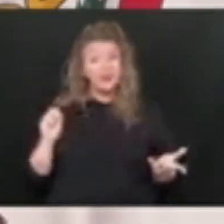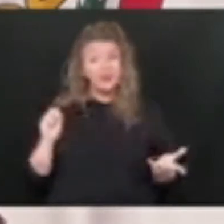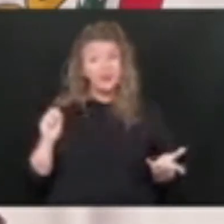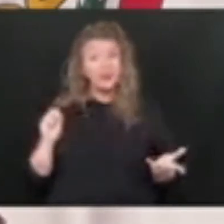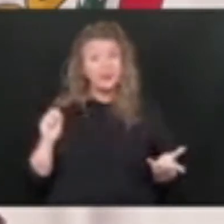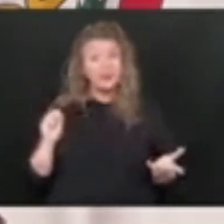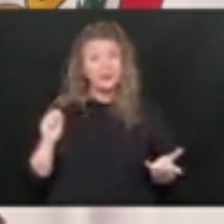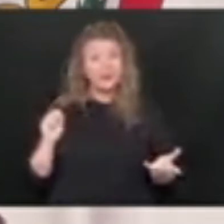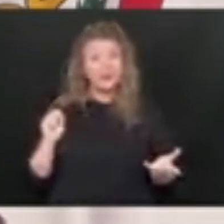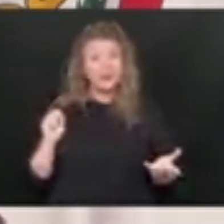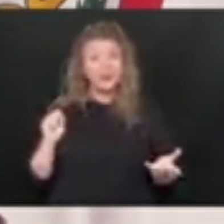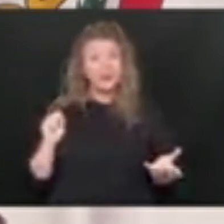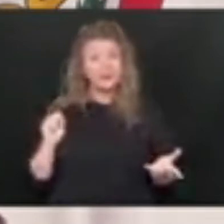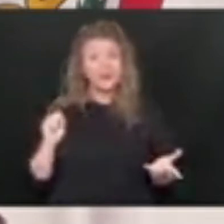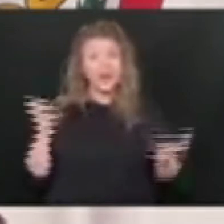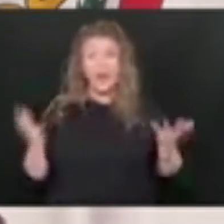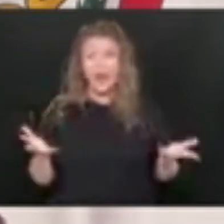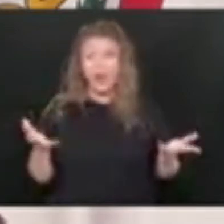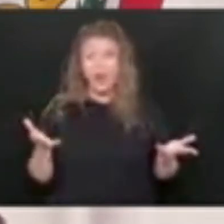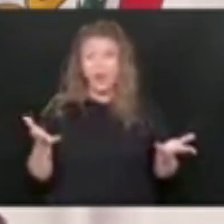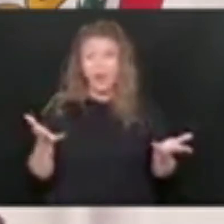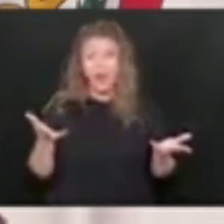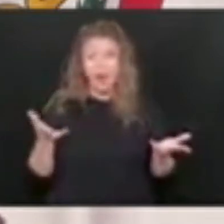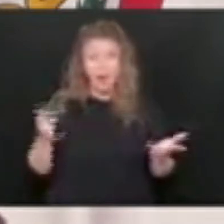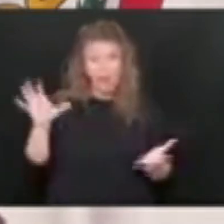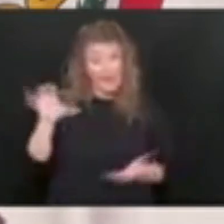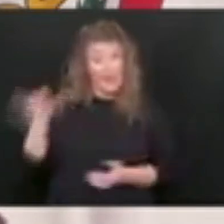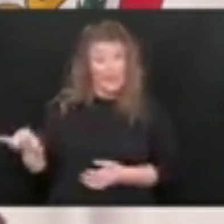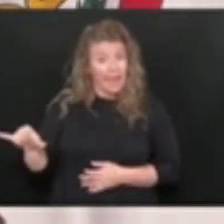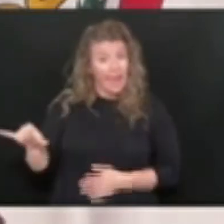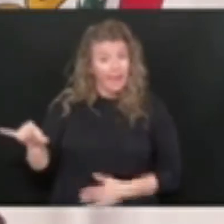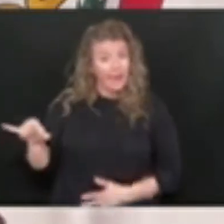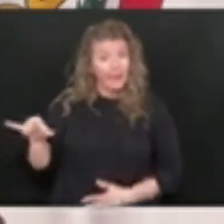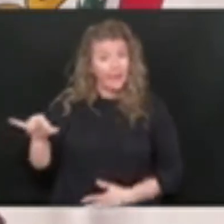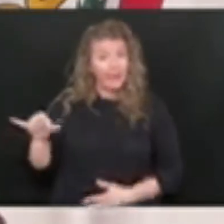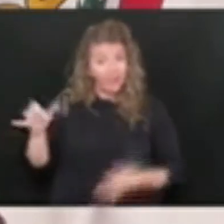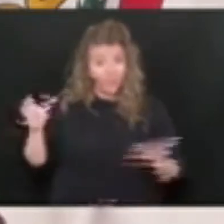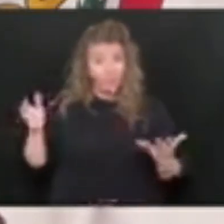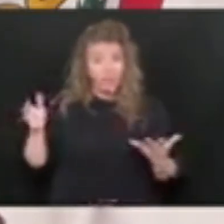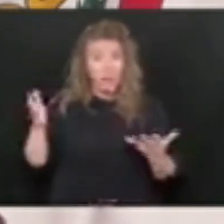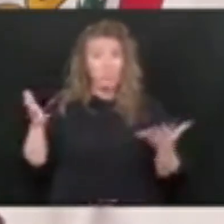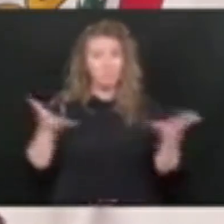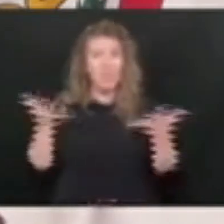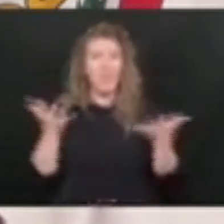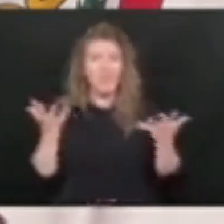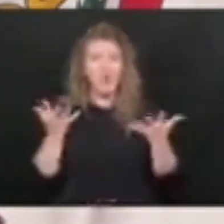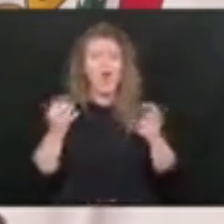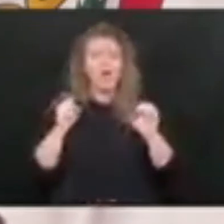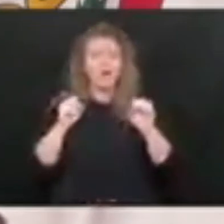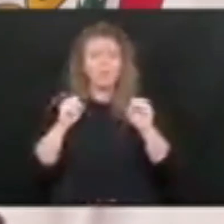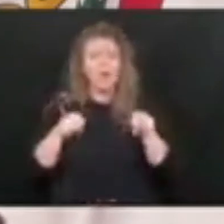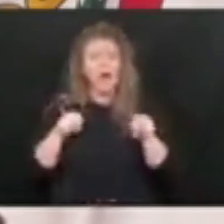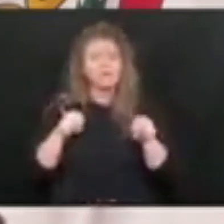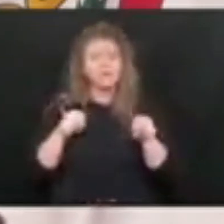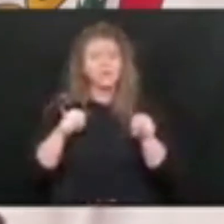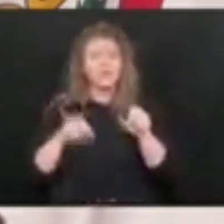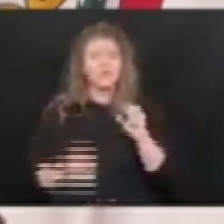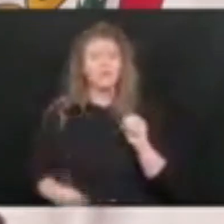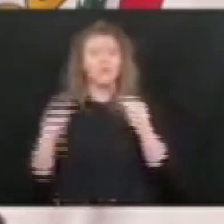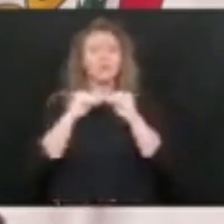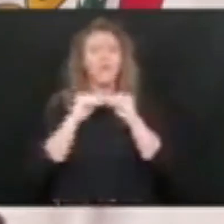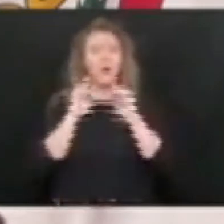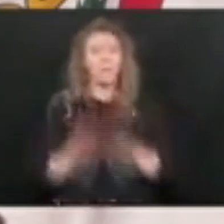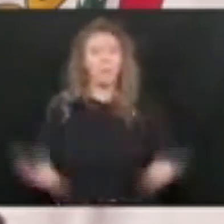it. What in the world, in the world could possibly be more